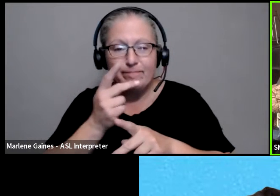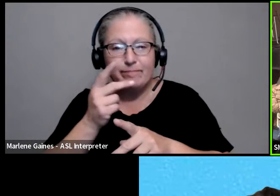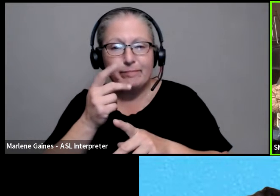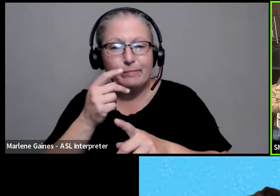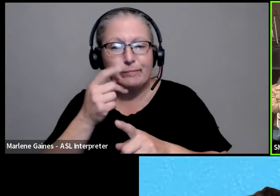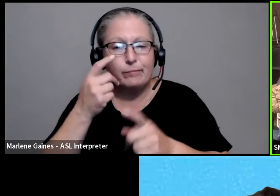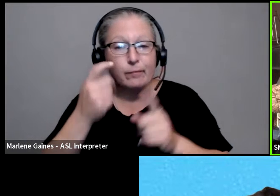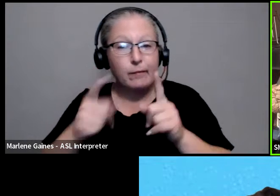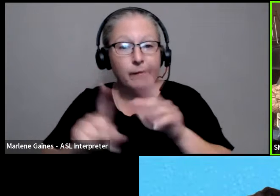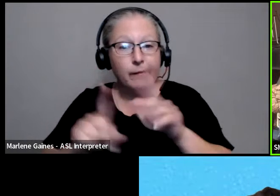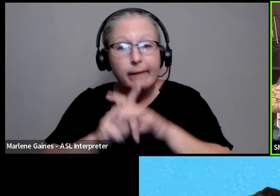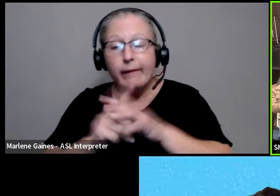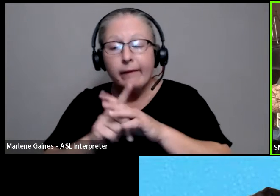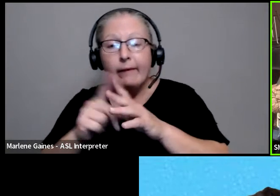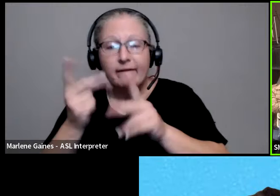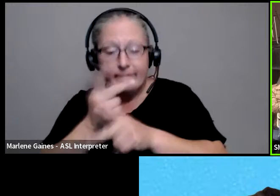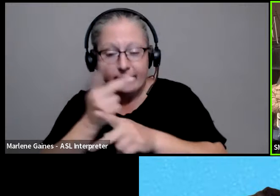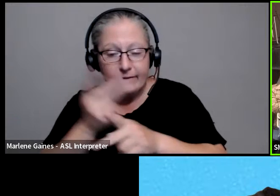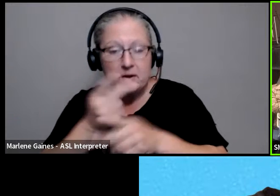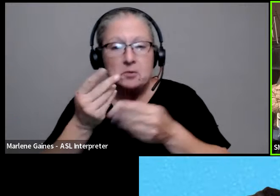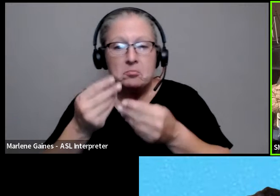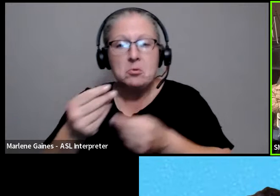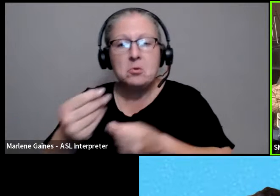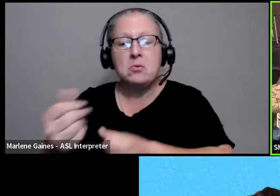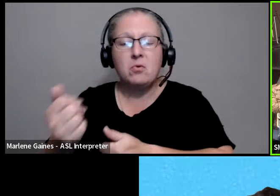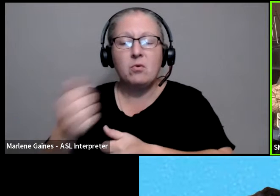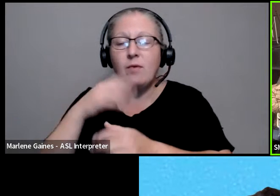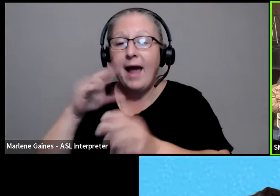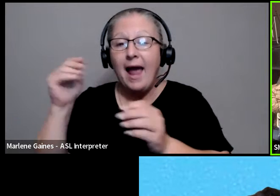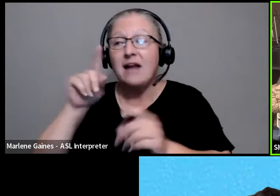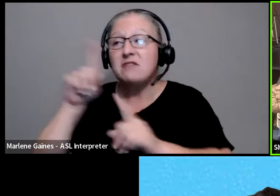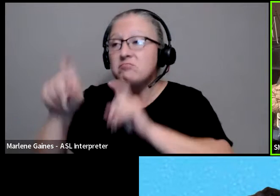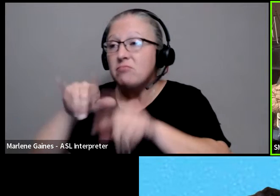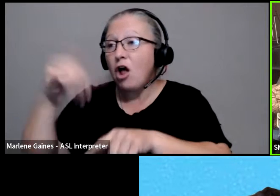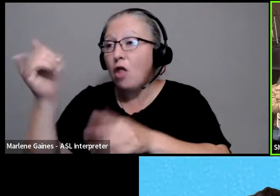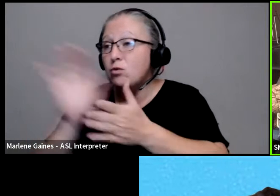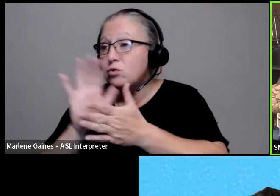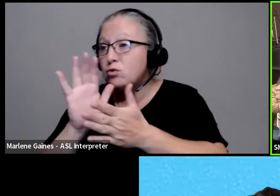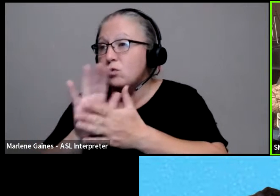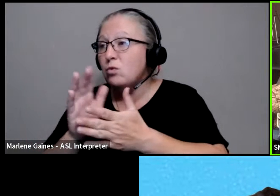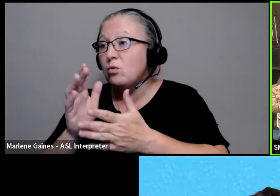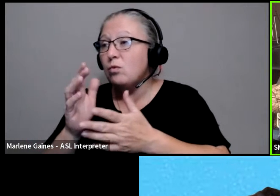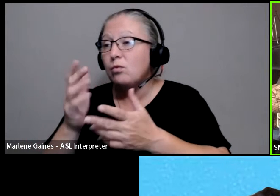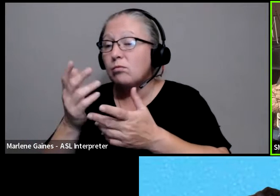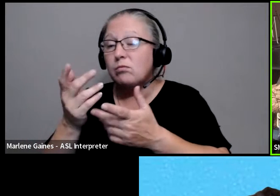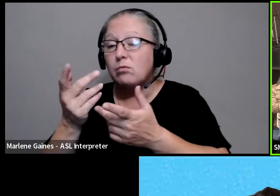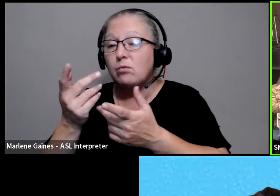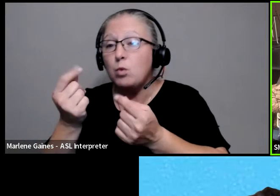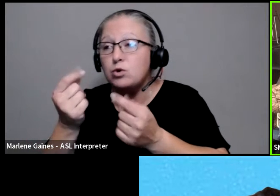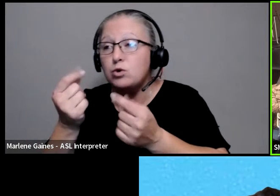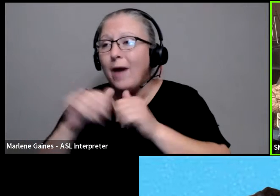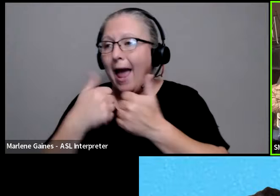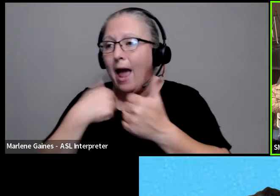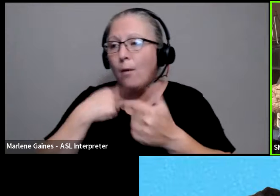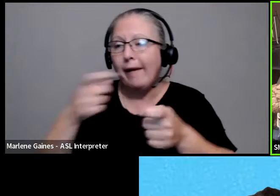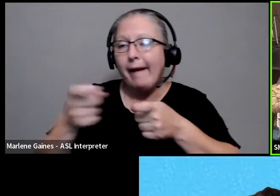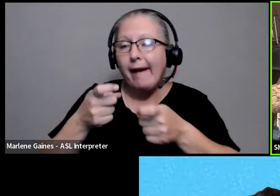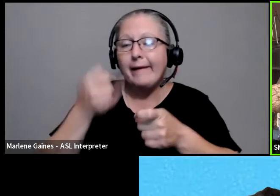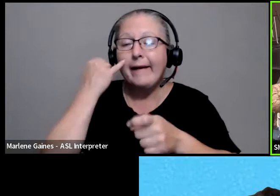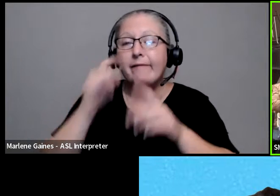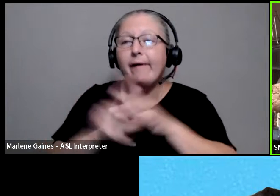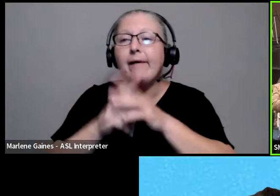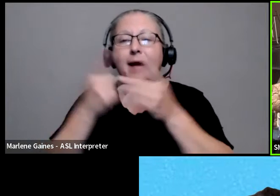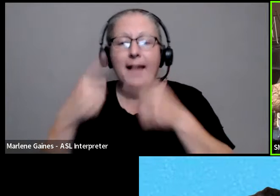done a lot of work with other schools, asking questions about what we do and how we deal with issues that come up.